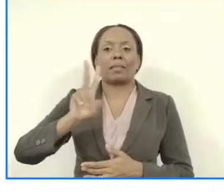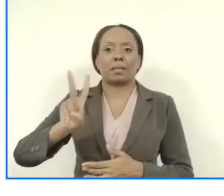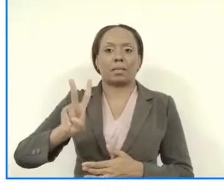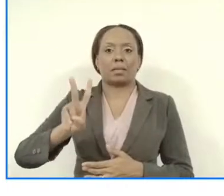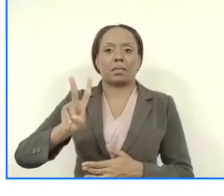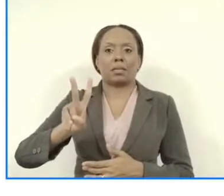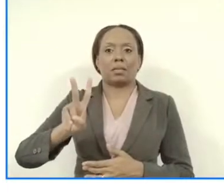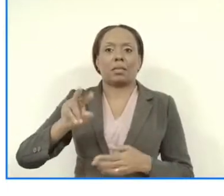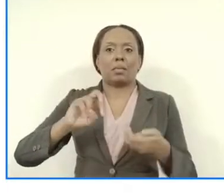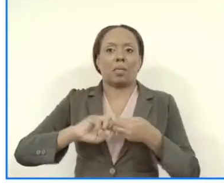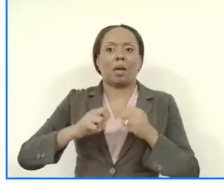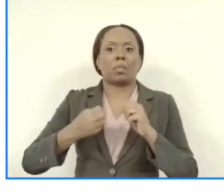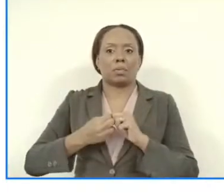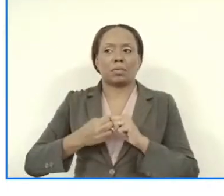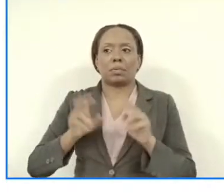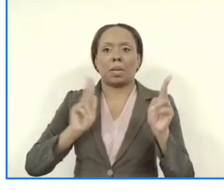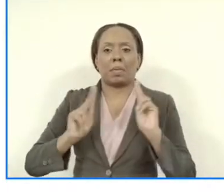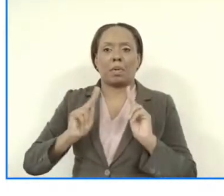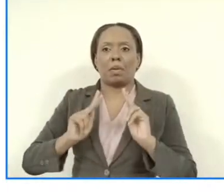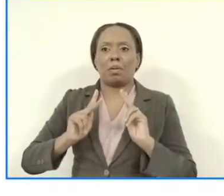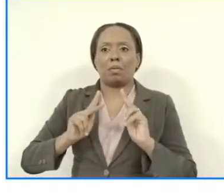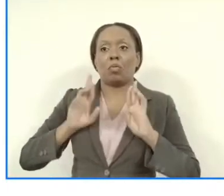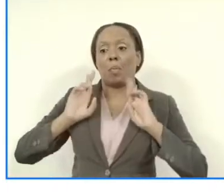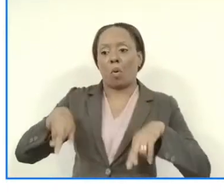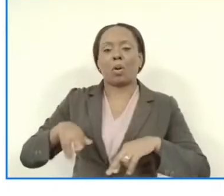2,372 problems reported,